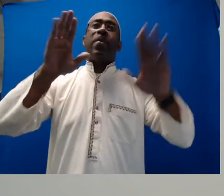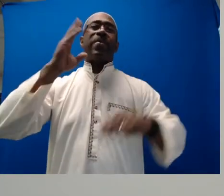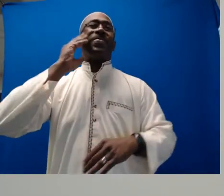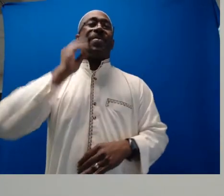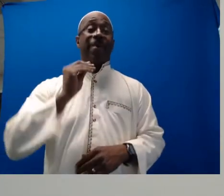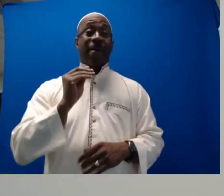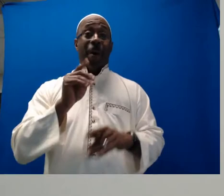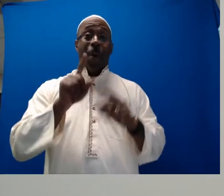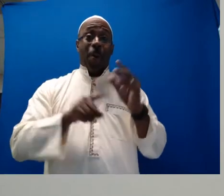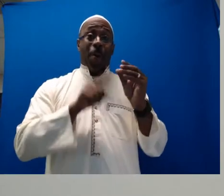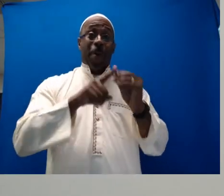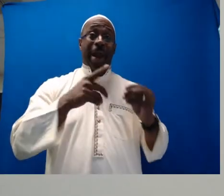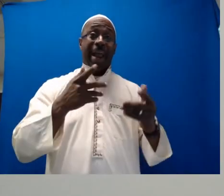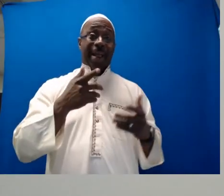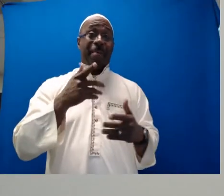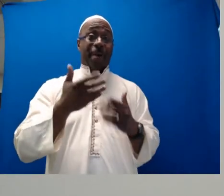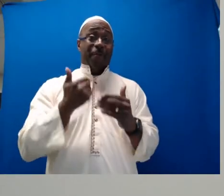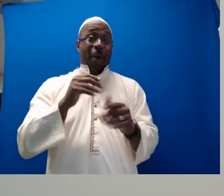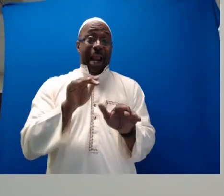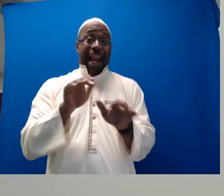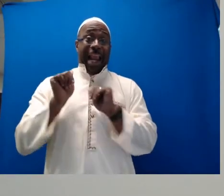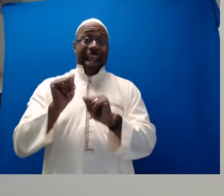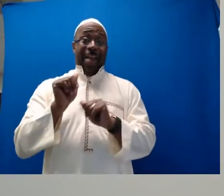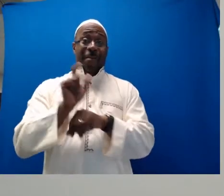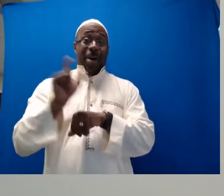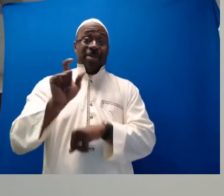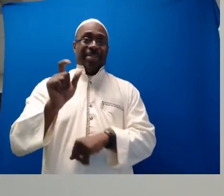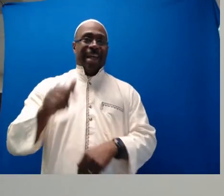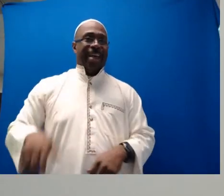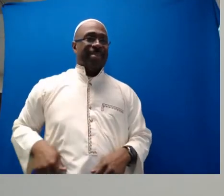they leave, they go ahead and they put something in that box.